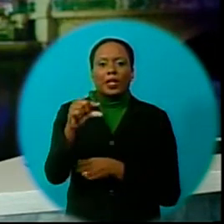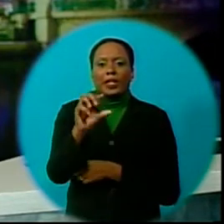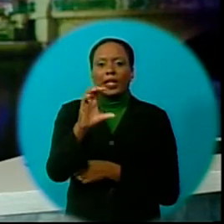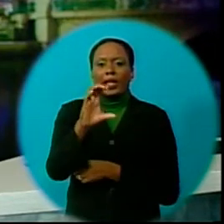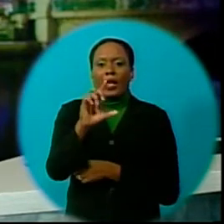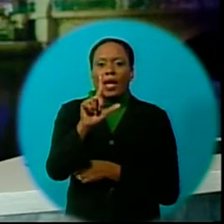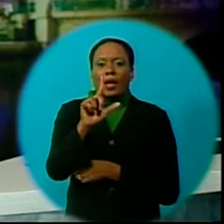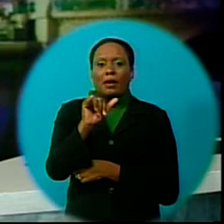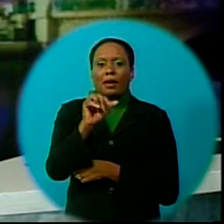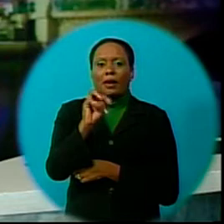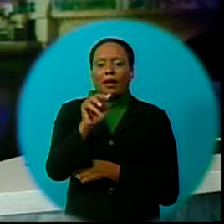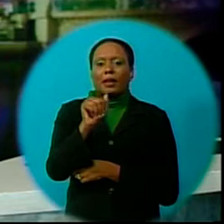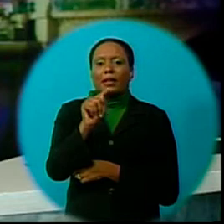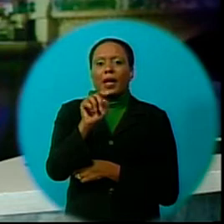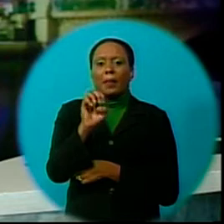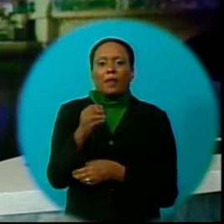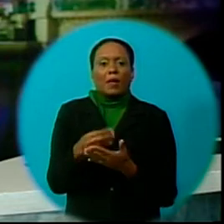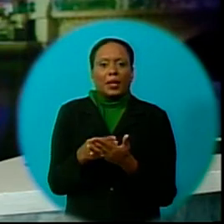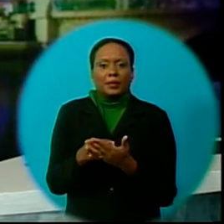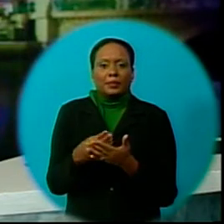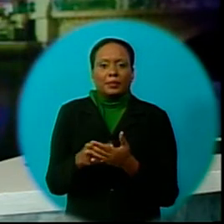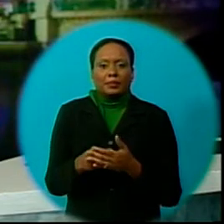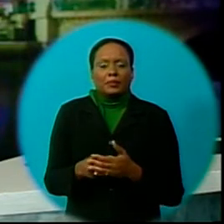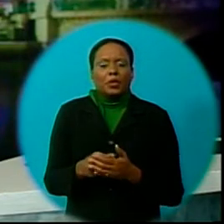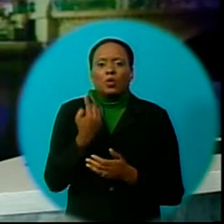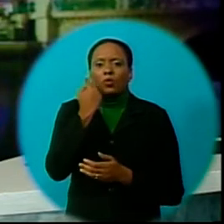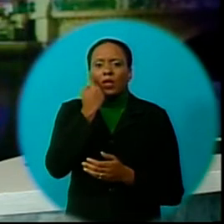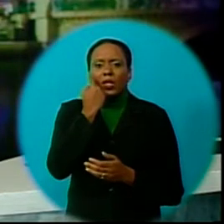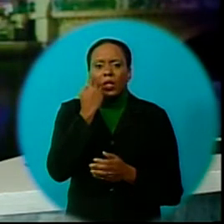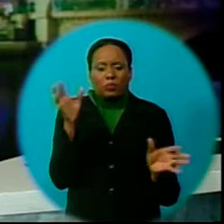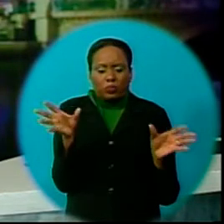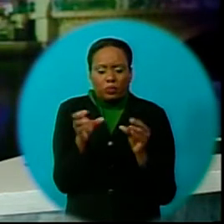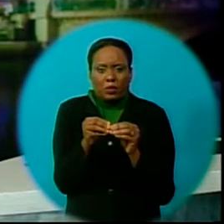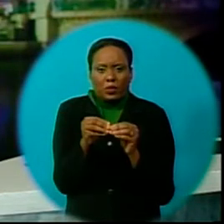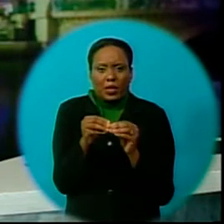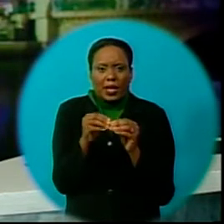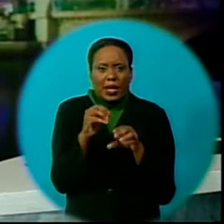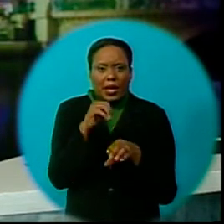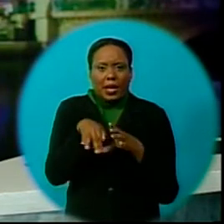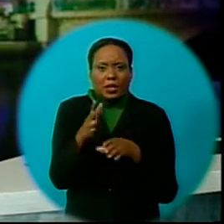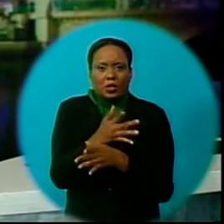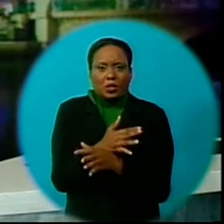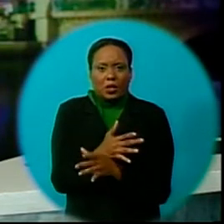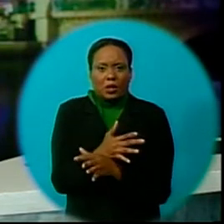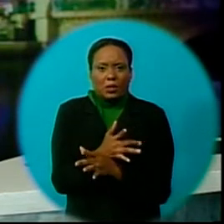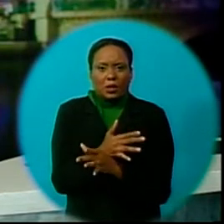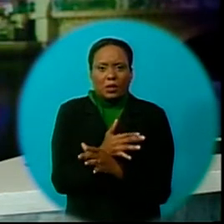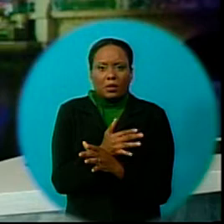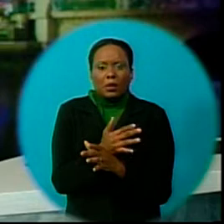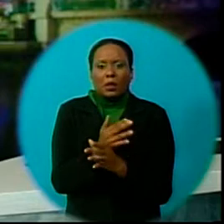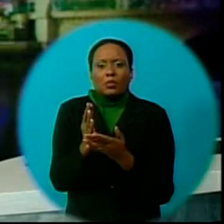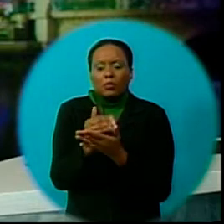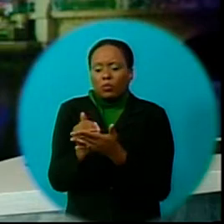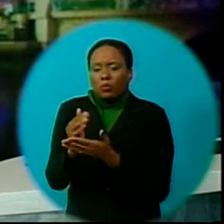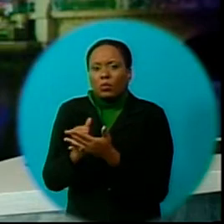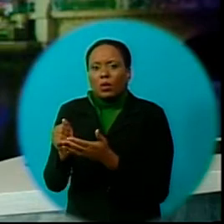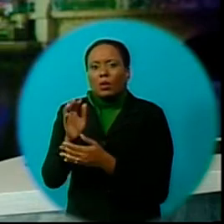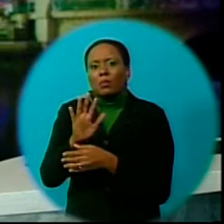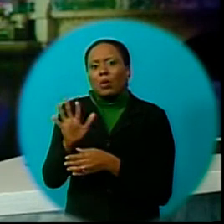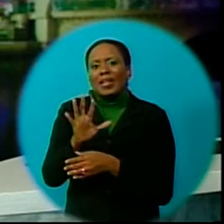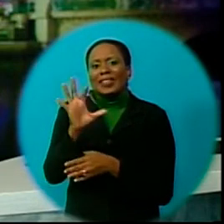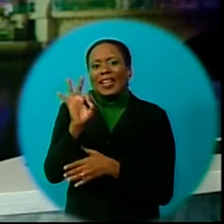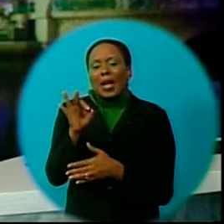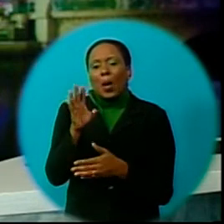It follows a just-concluded high-level pledging conference in Germany earlier this month, which raised about $9 billion in pledges from